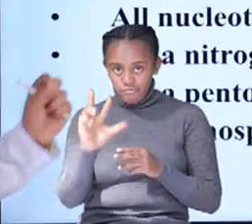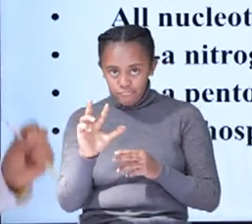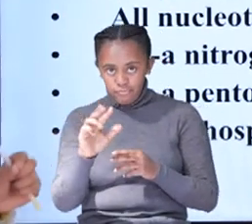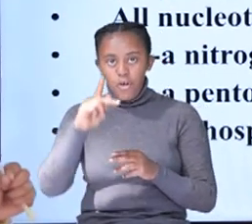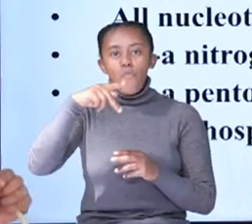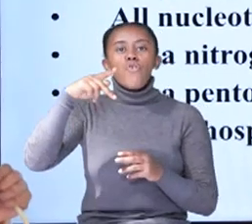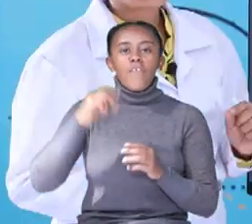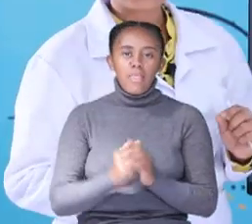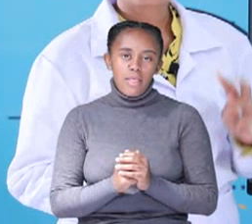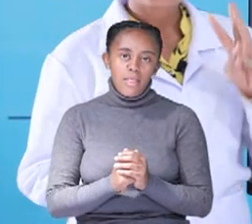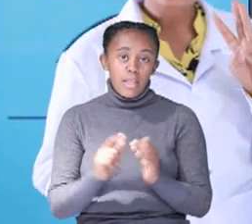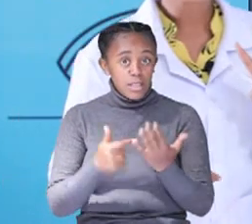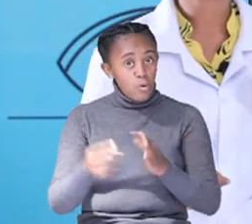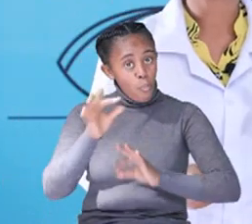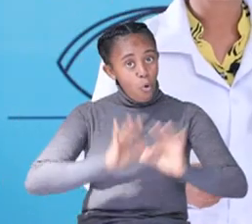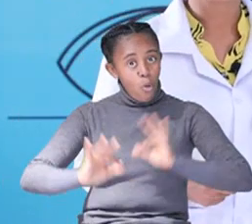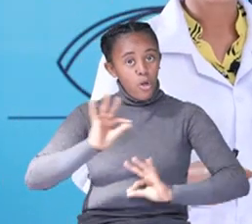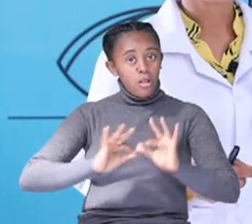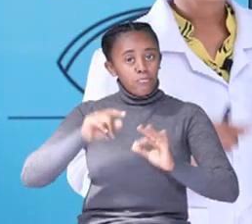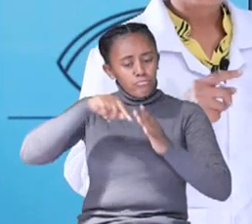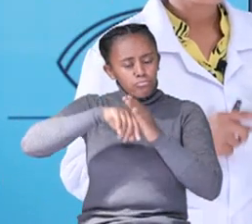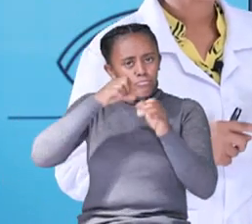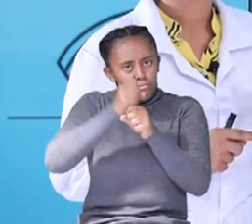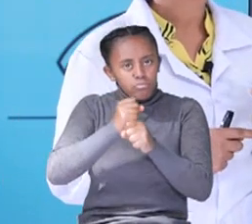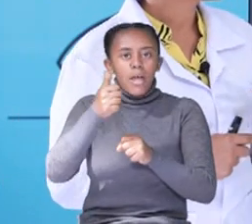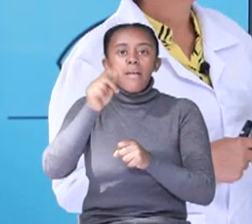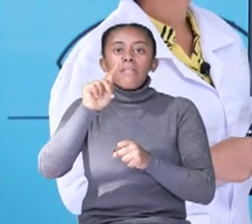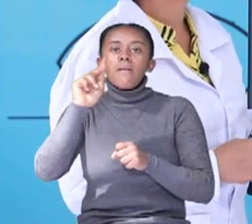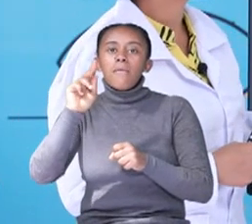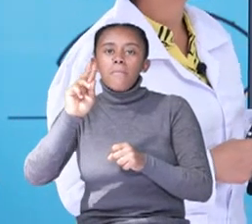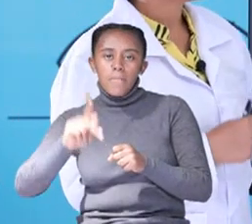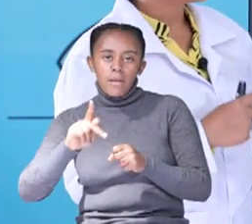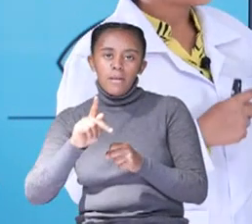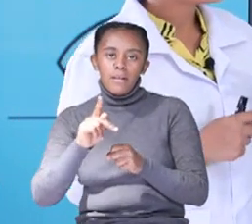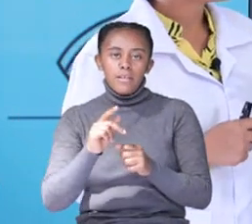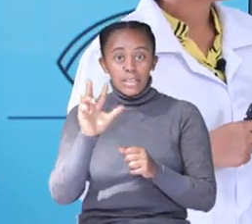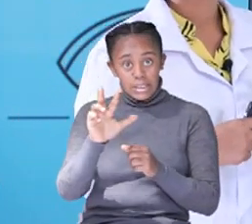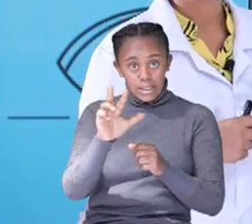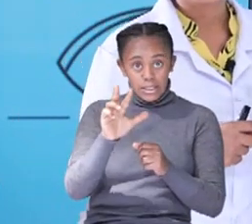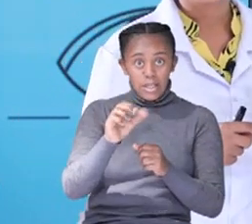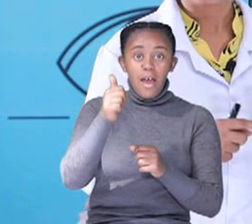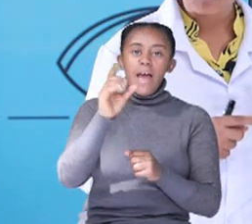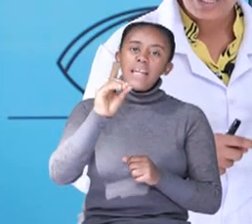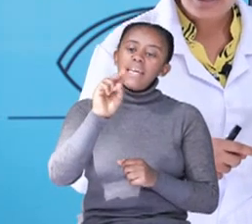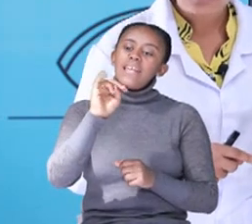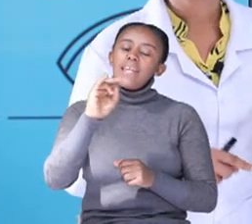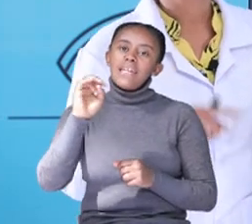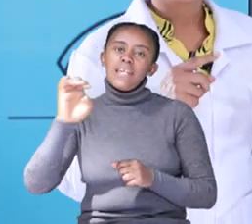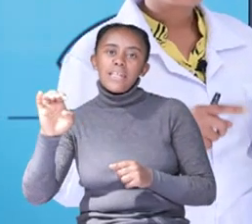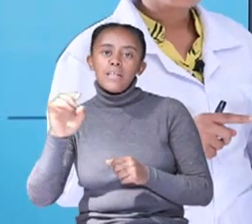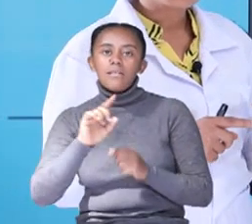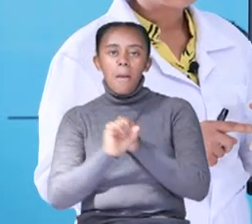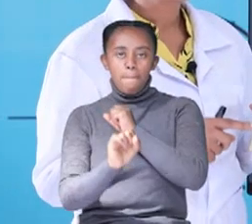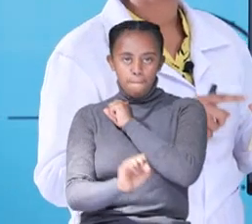and this molecule has three components. One of the components is adenine, which is base.